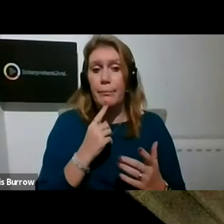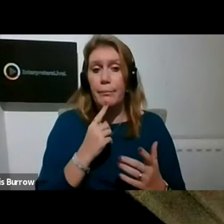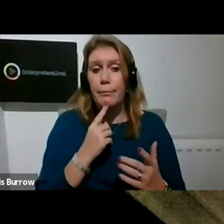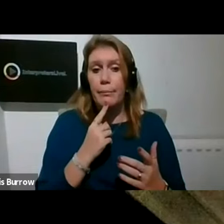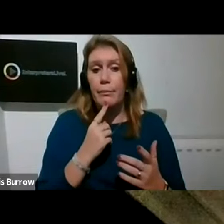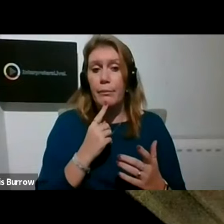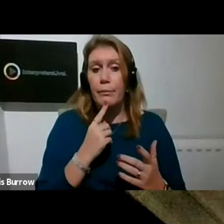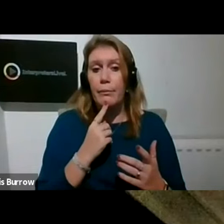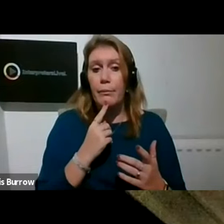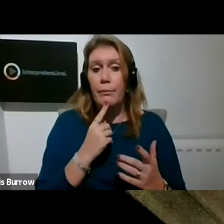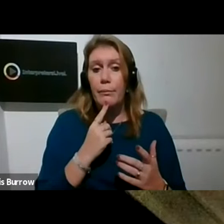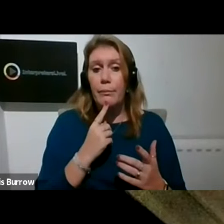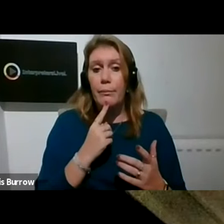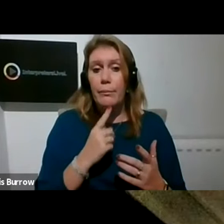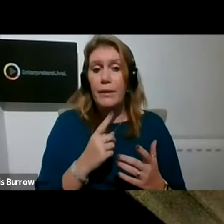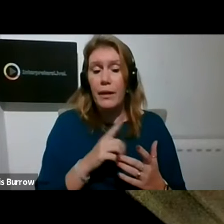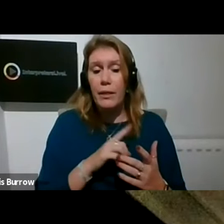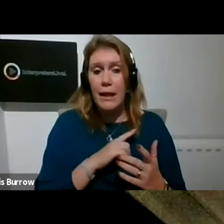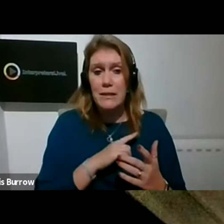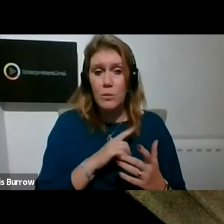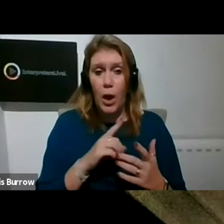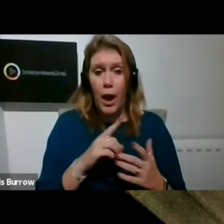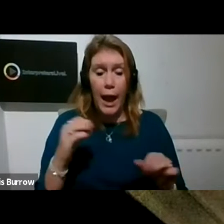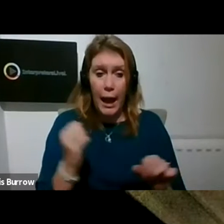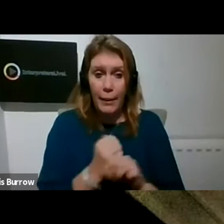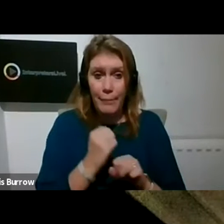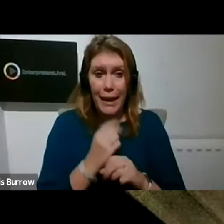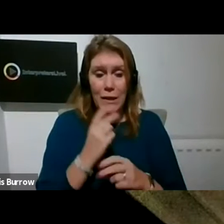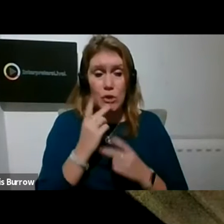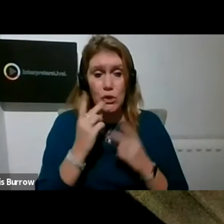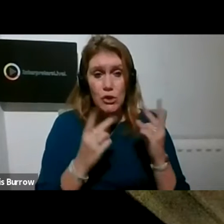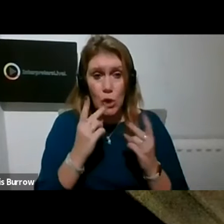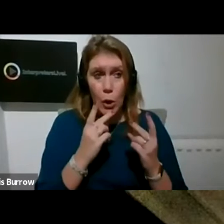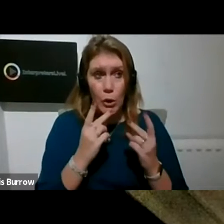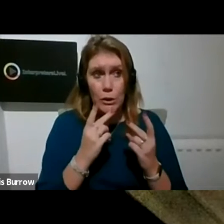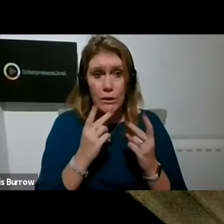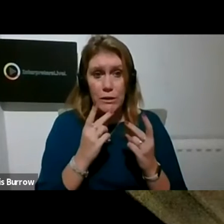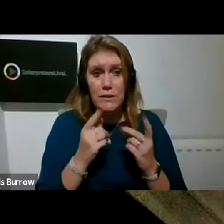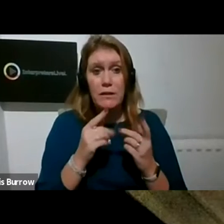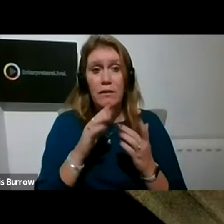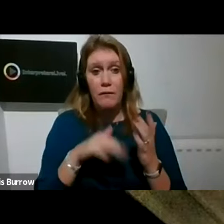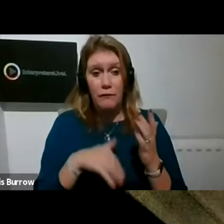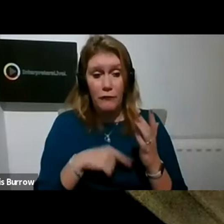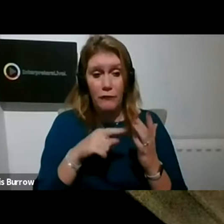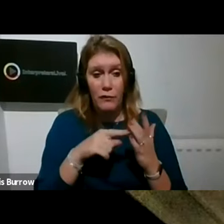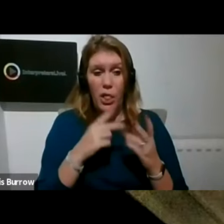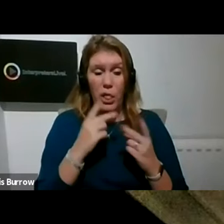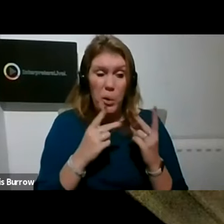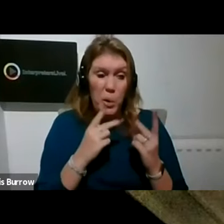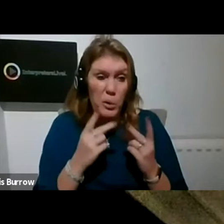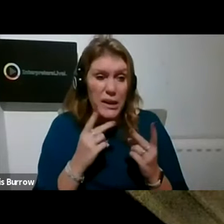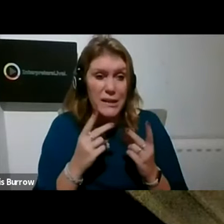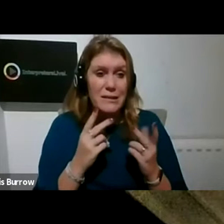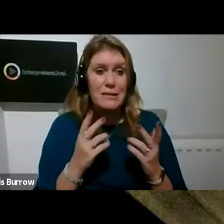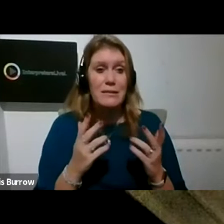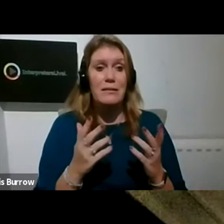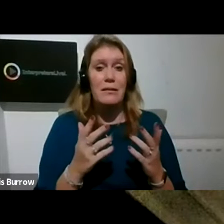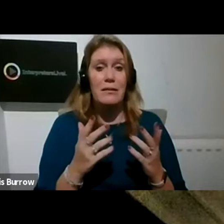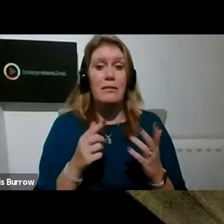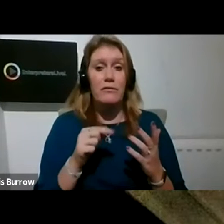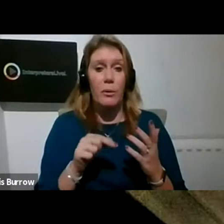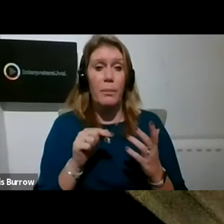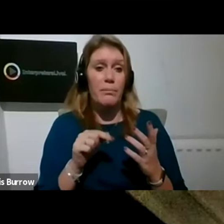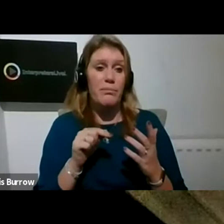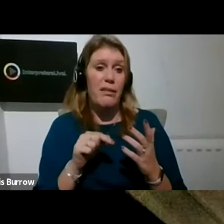had made songs out of the chorus parts, which Victoria